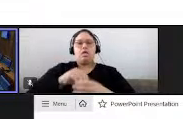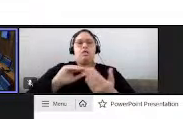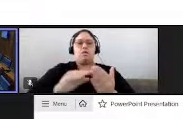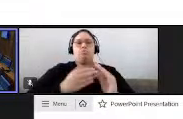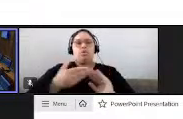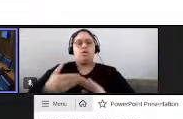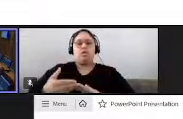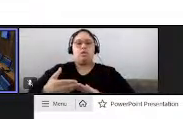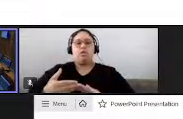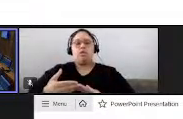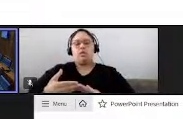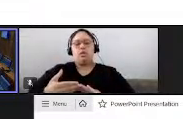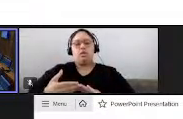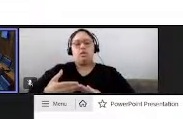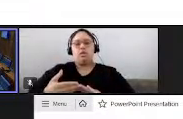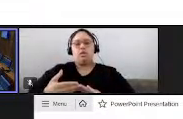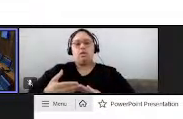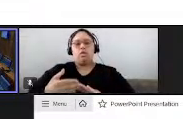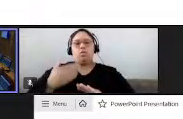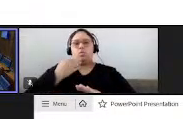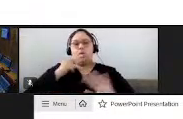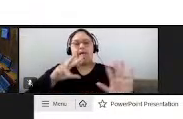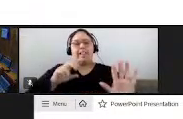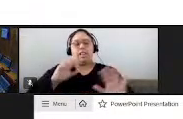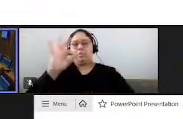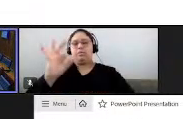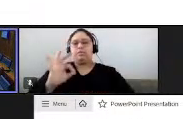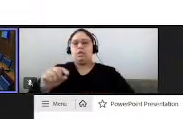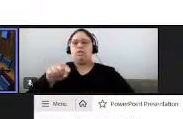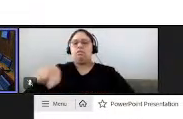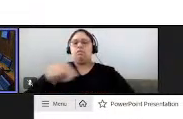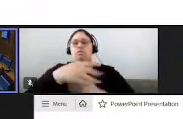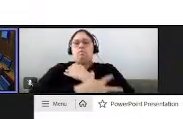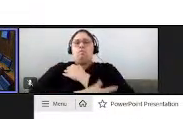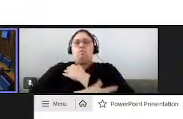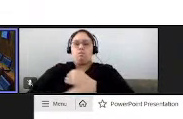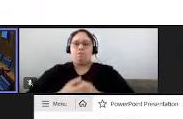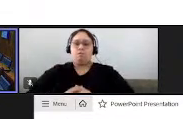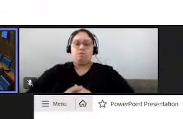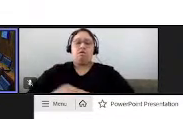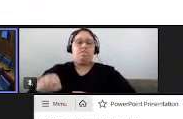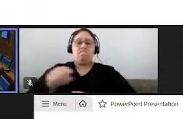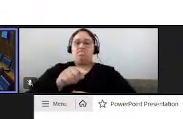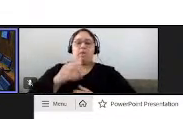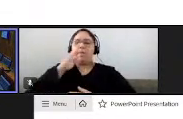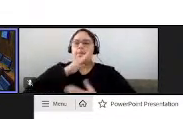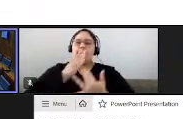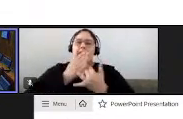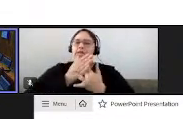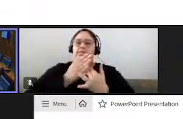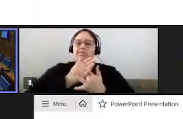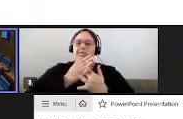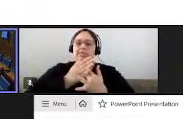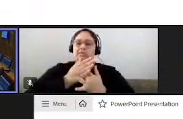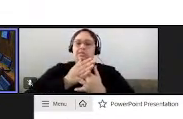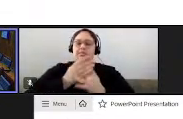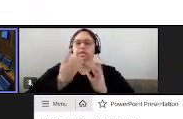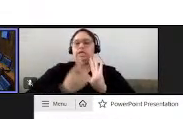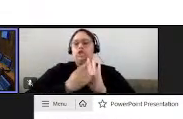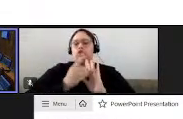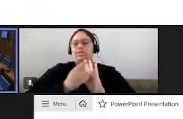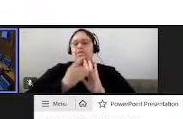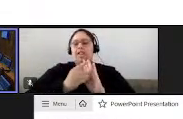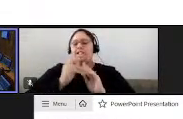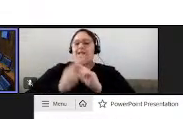is 80% poor, and they do not have access to a